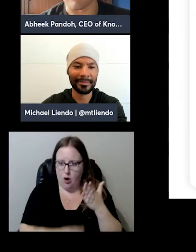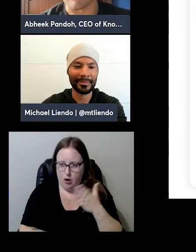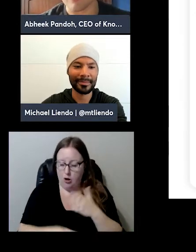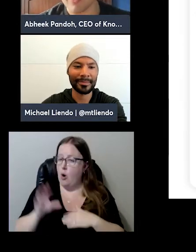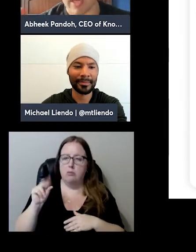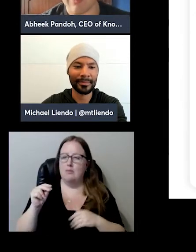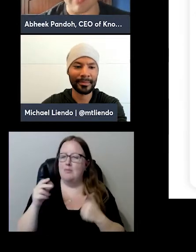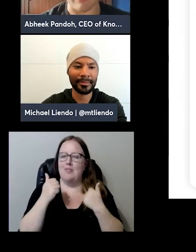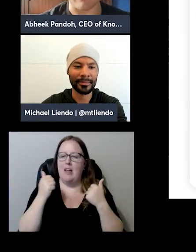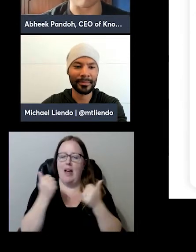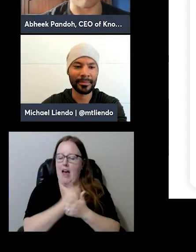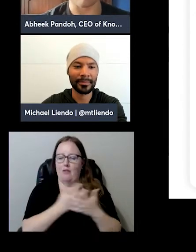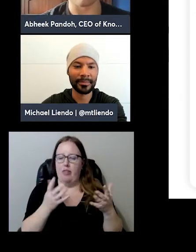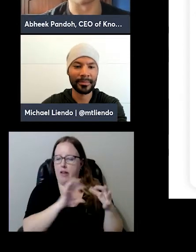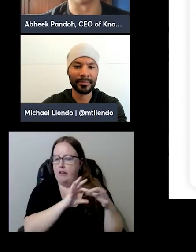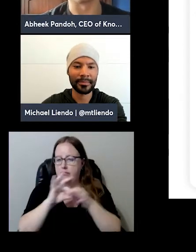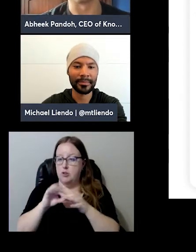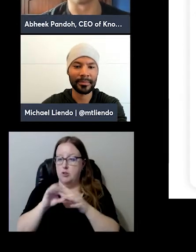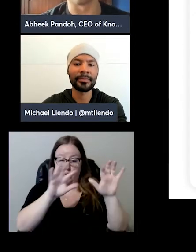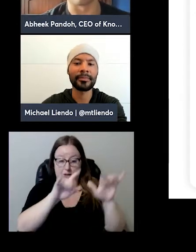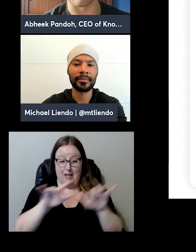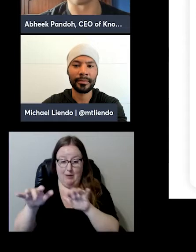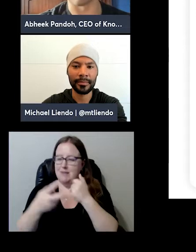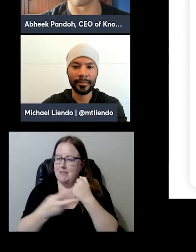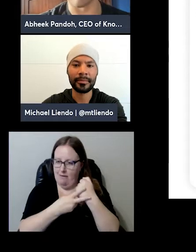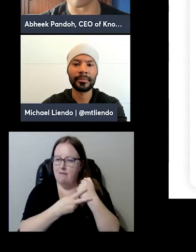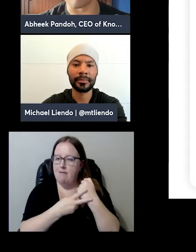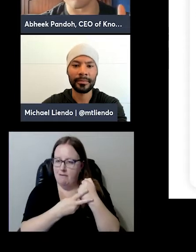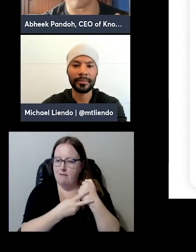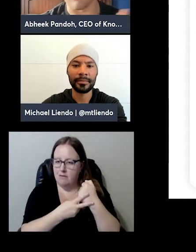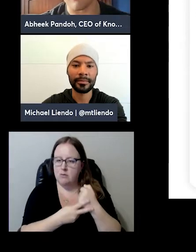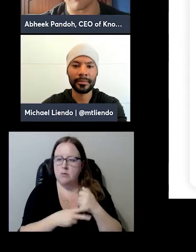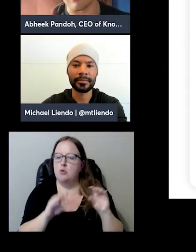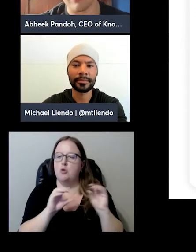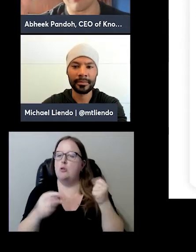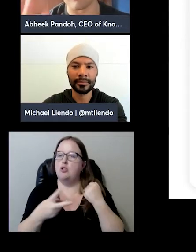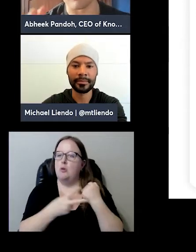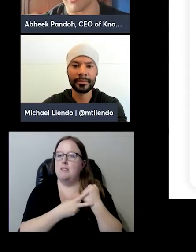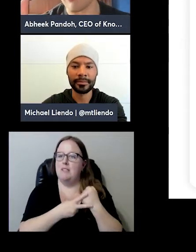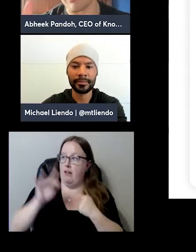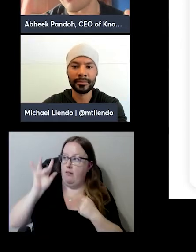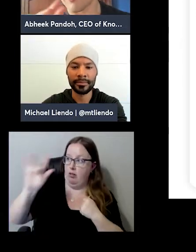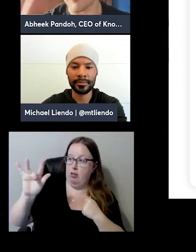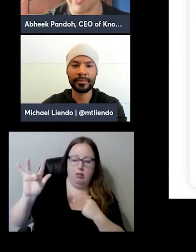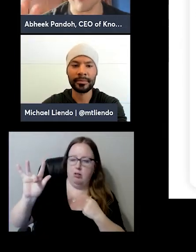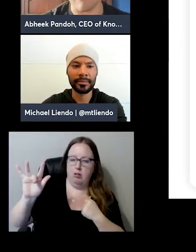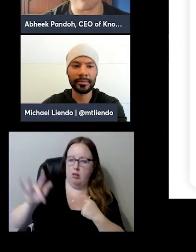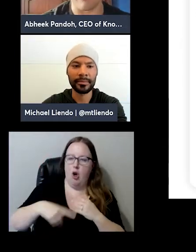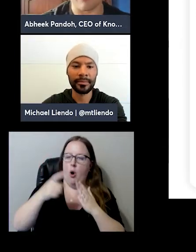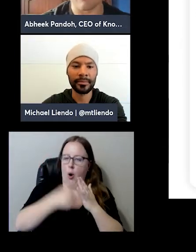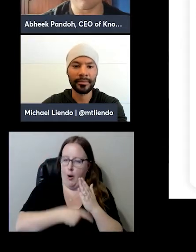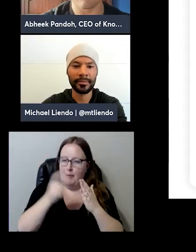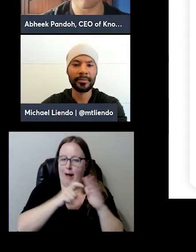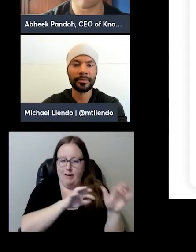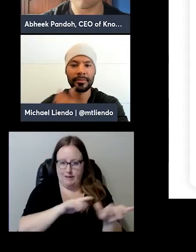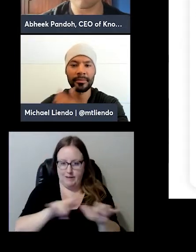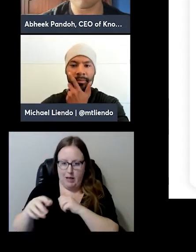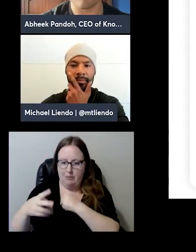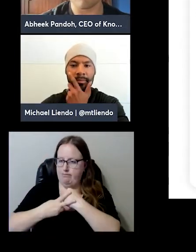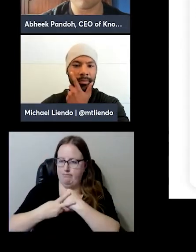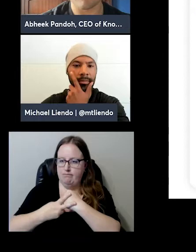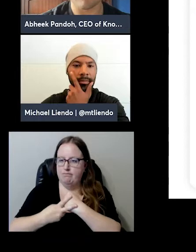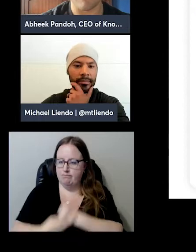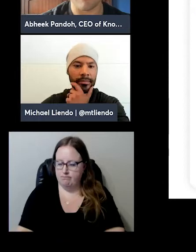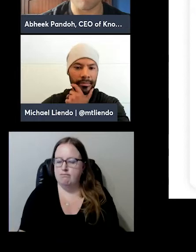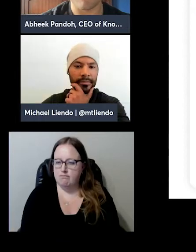synced. As soon as you type it, it gets saved. So there's no save button that we've made. You just type and we handle everything else. Ooh, well, that's